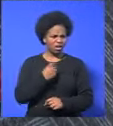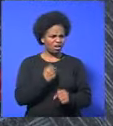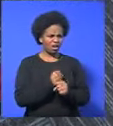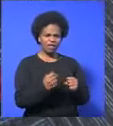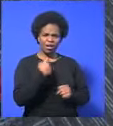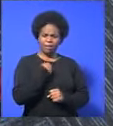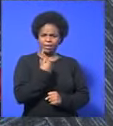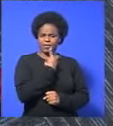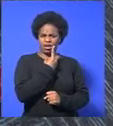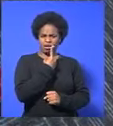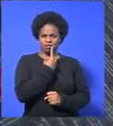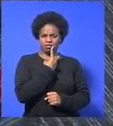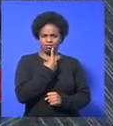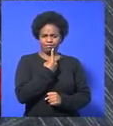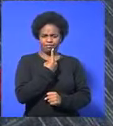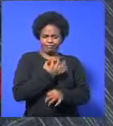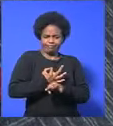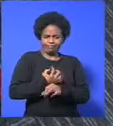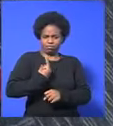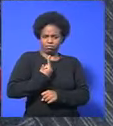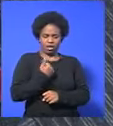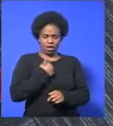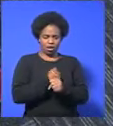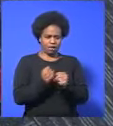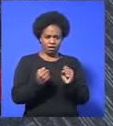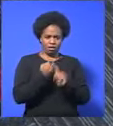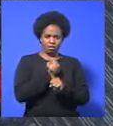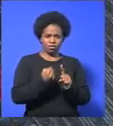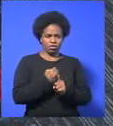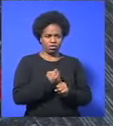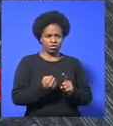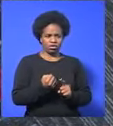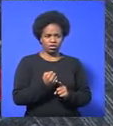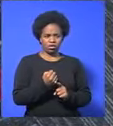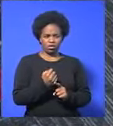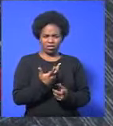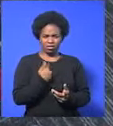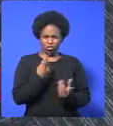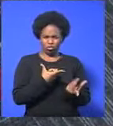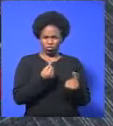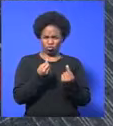single parent. I, at my age, buried my wife. I'm not capable of such.